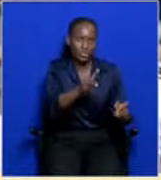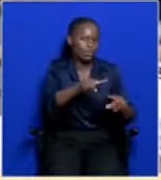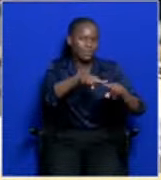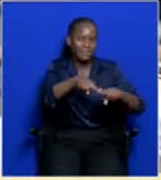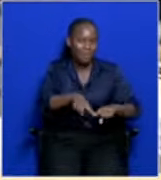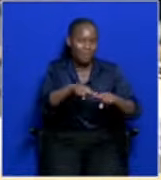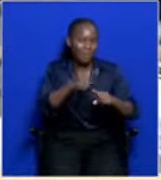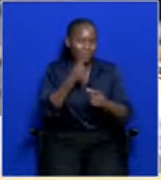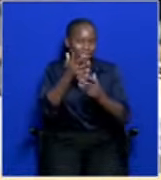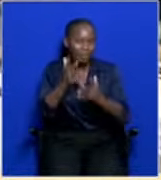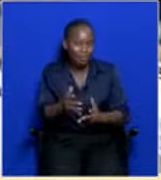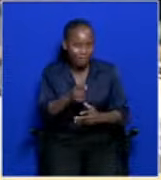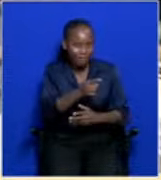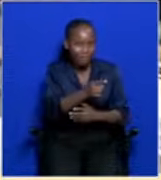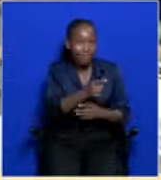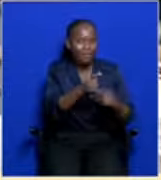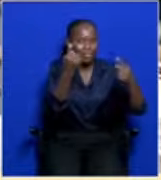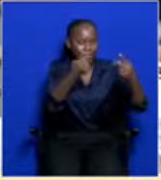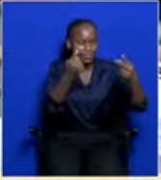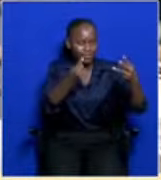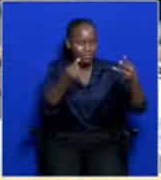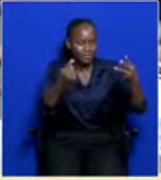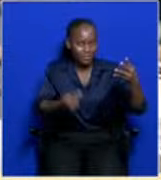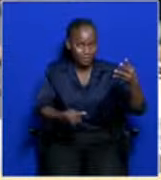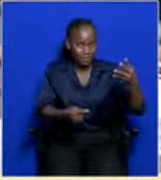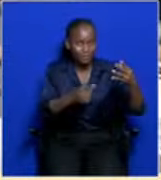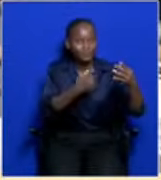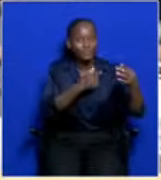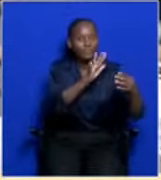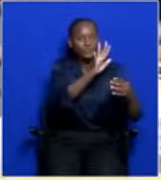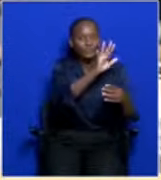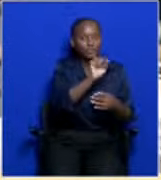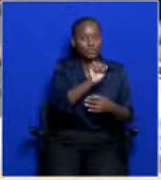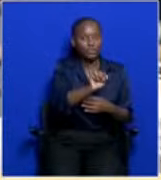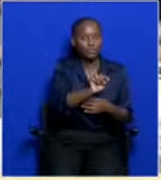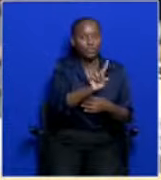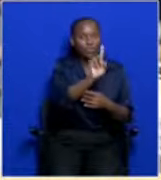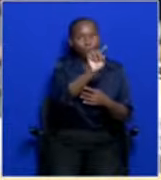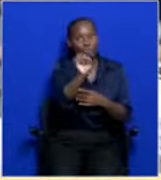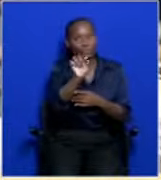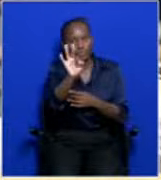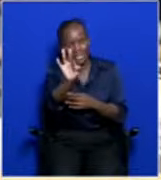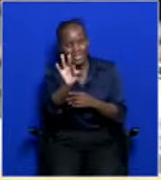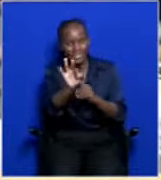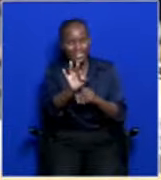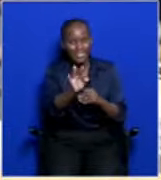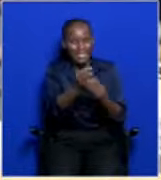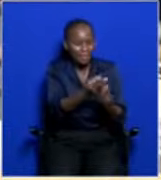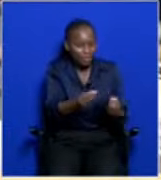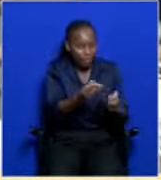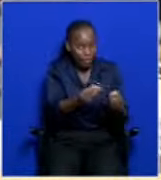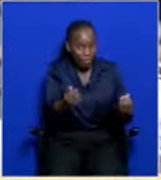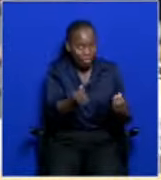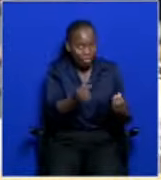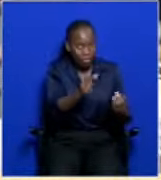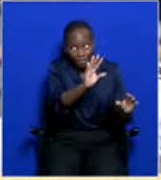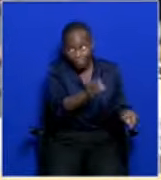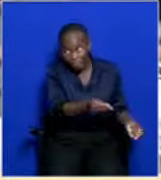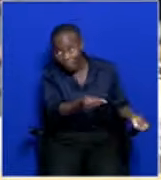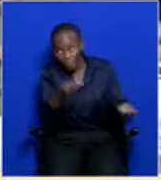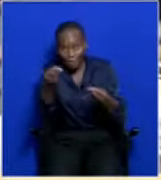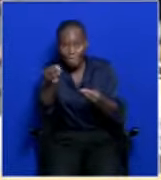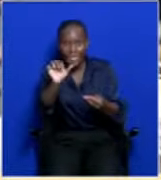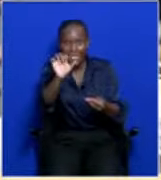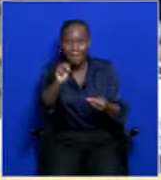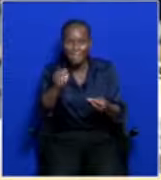2, 3, is that material that you have given to the EMPD or that you have a way of knowing that